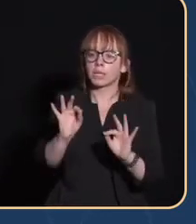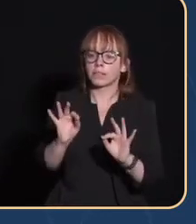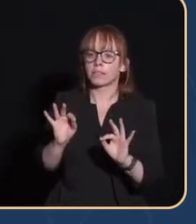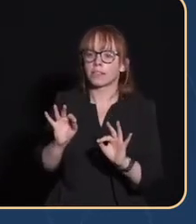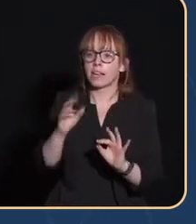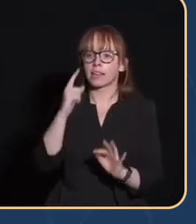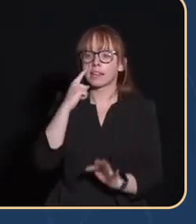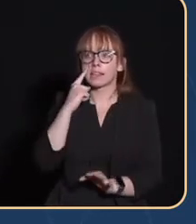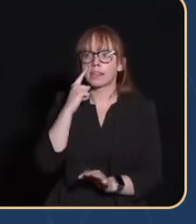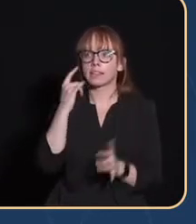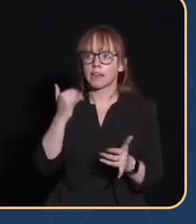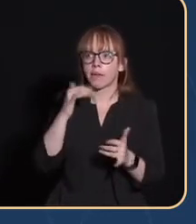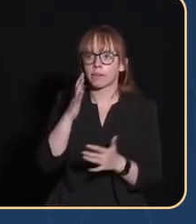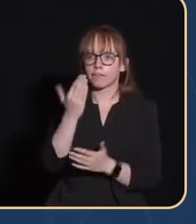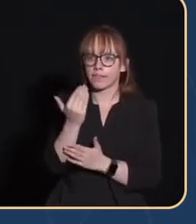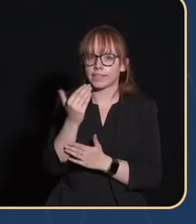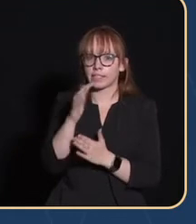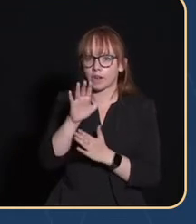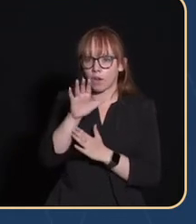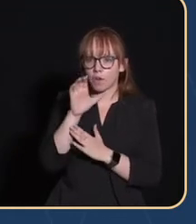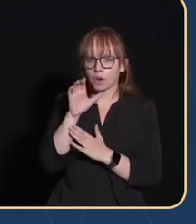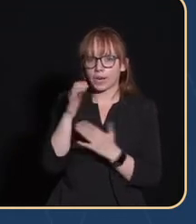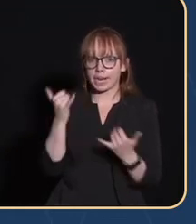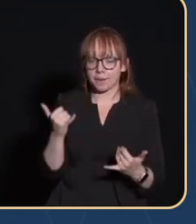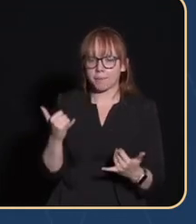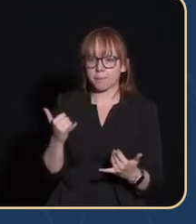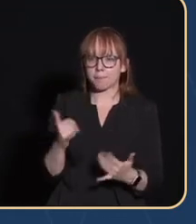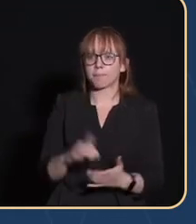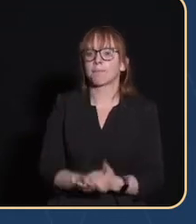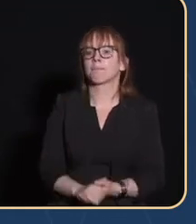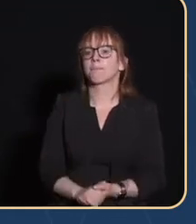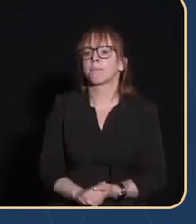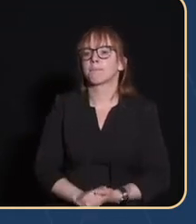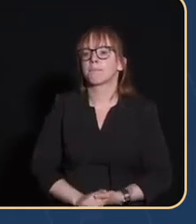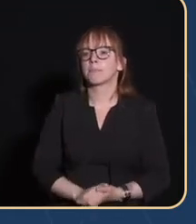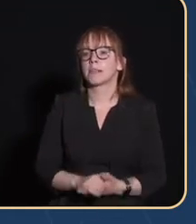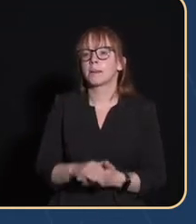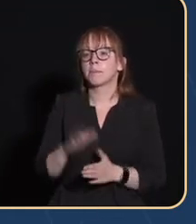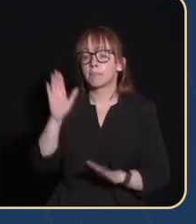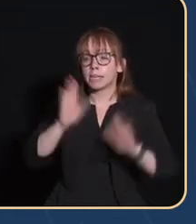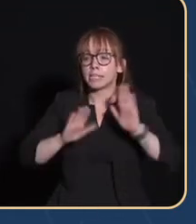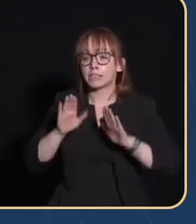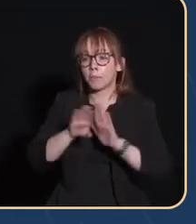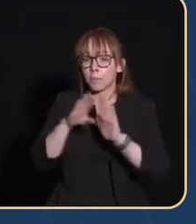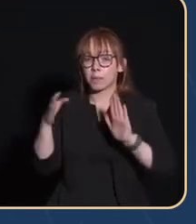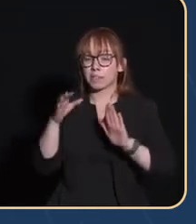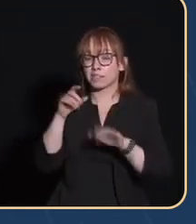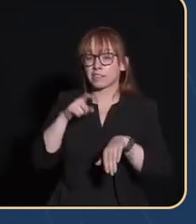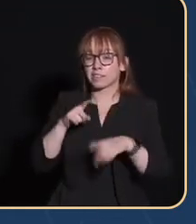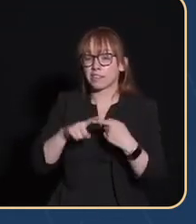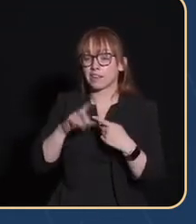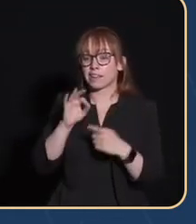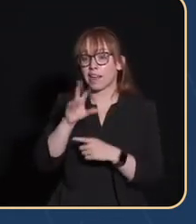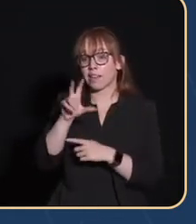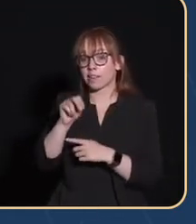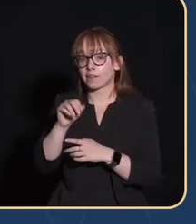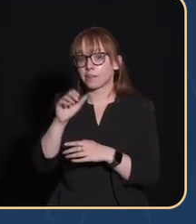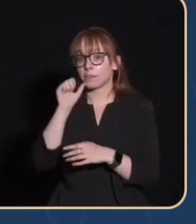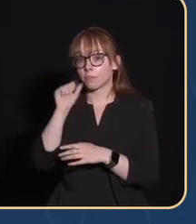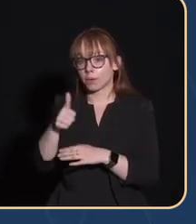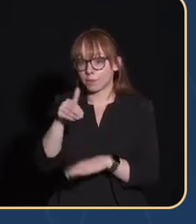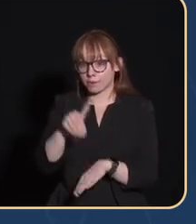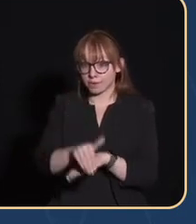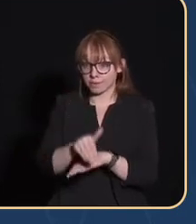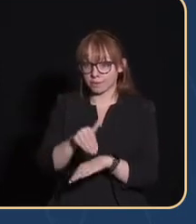is $1,500 is the starting bid for both of those sheds. Again, the bidding is open until 9:30 tomorrow night. Our funded